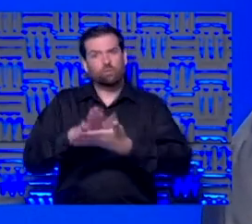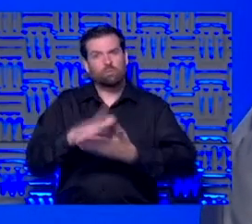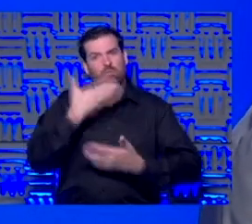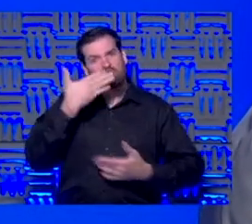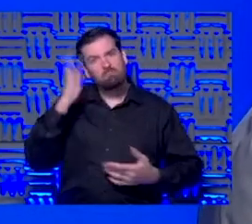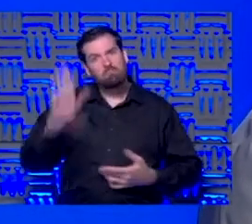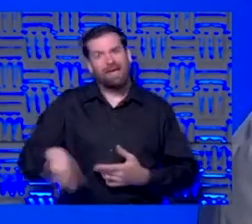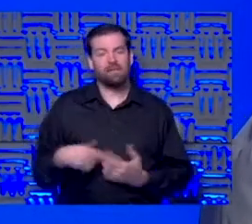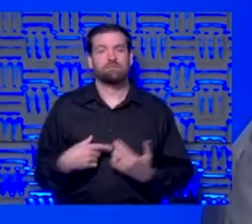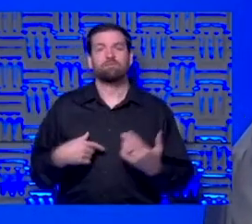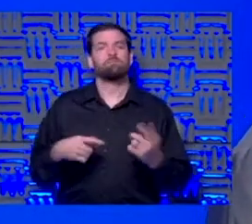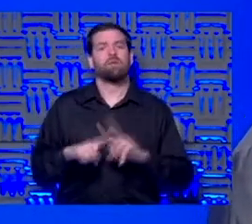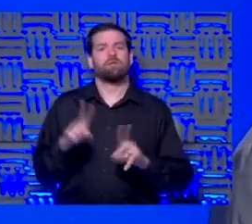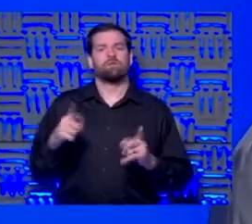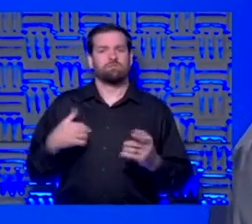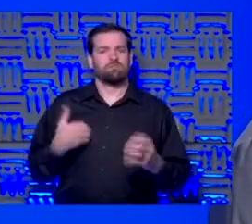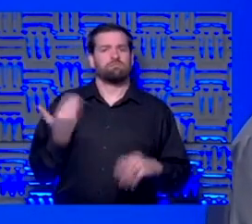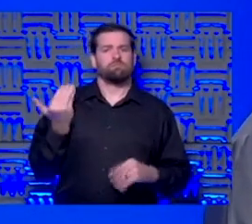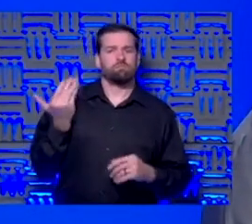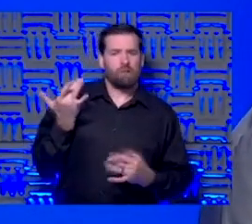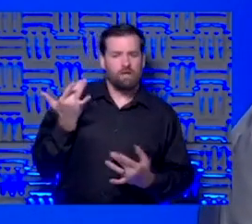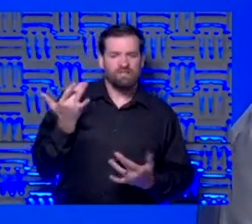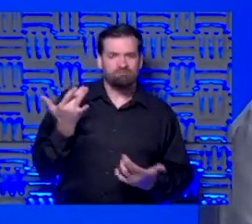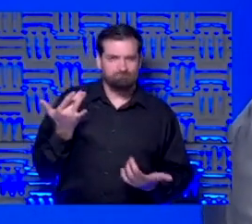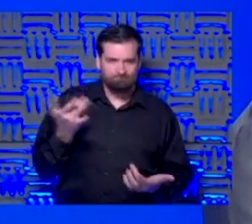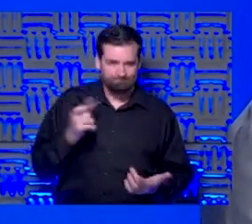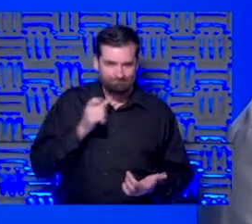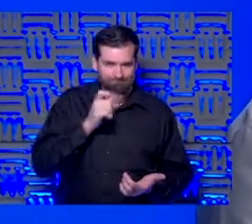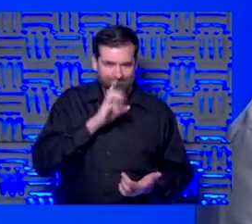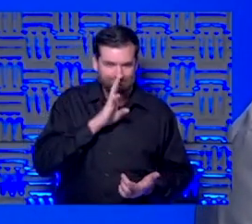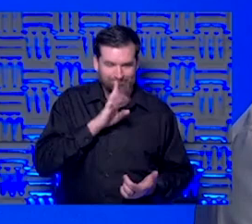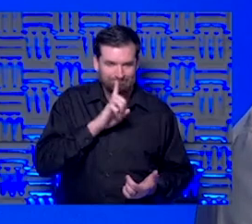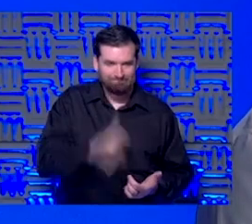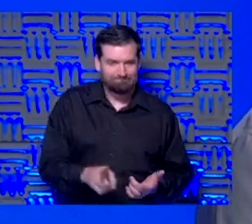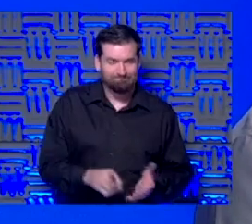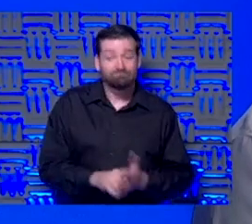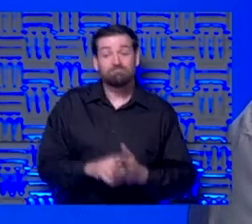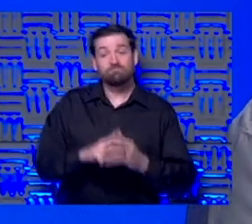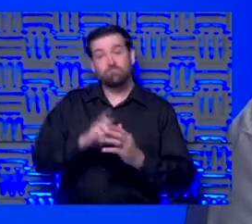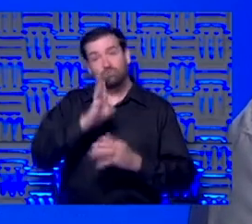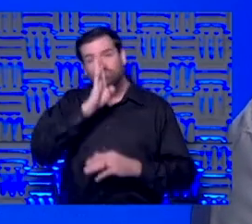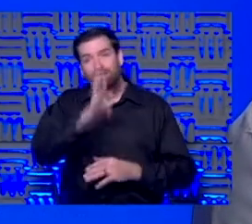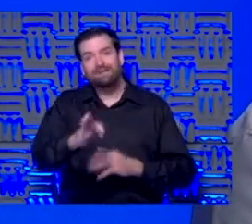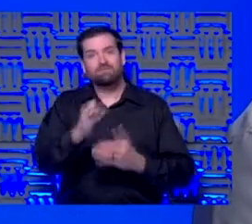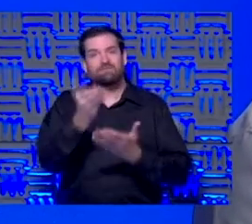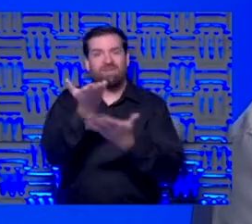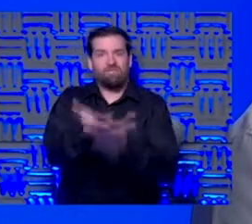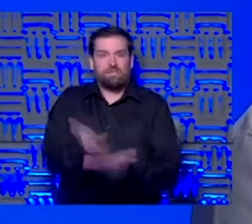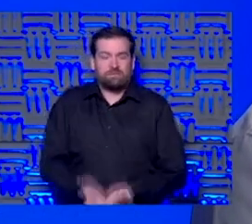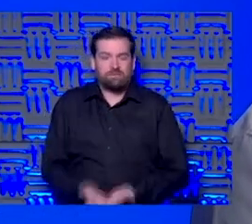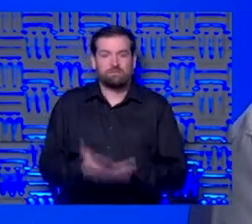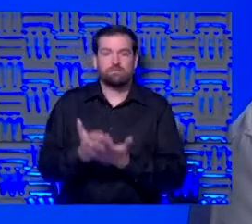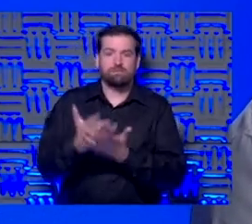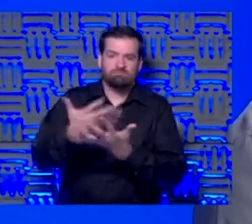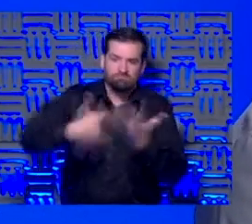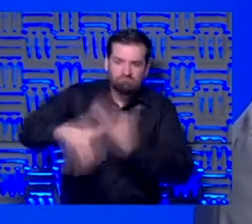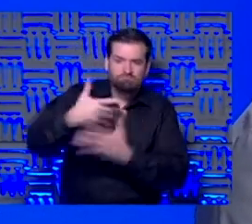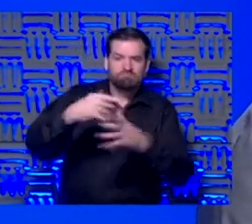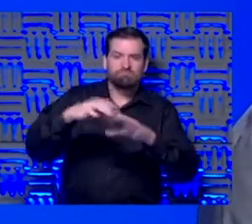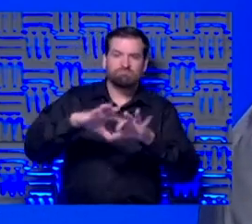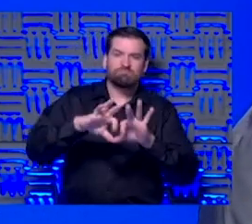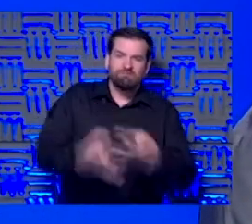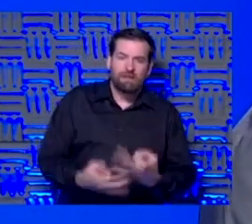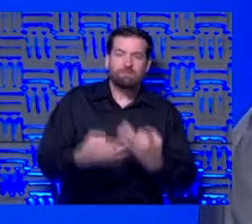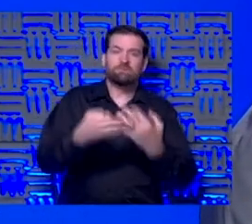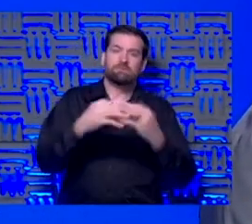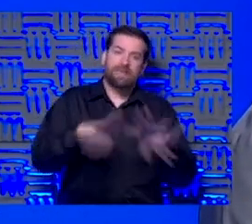spread it. You know, we don't really know why. So we understand that from indirect evidence based on household contacts of children